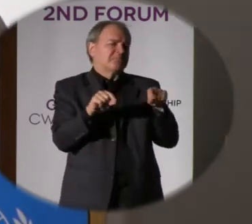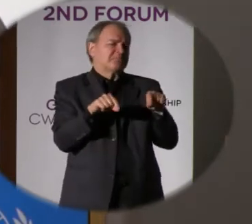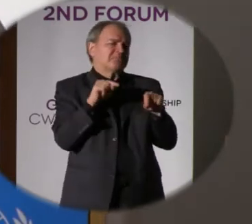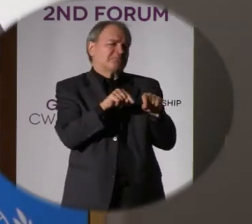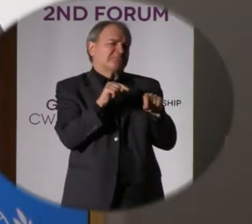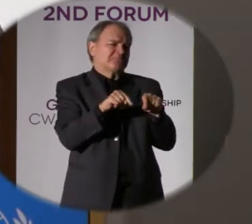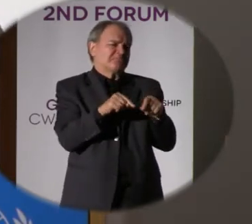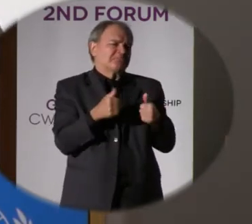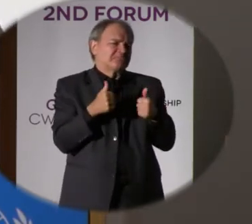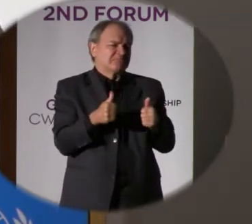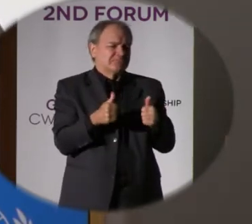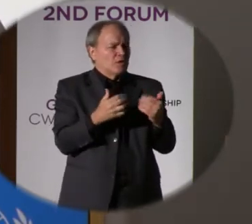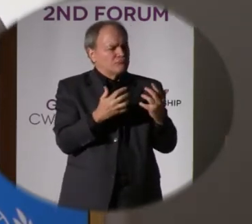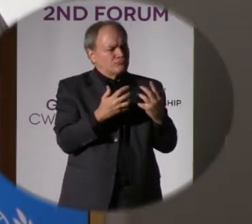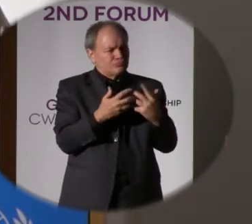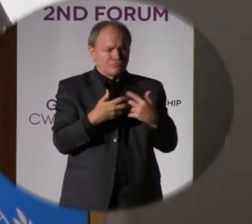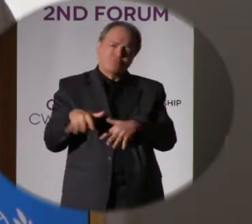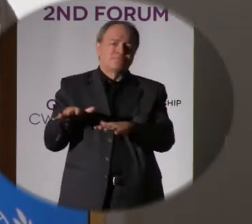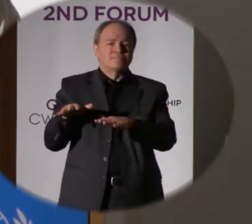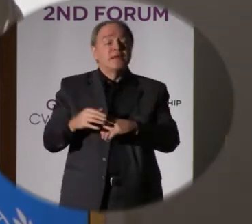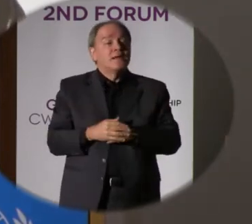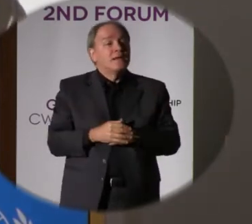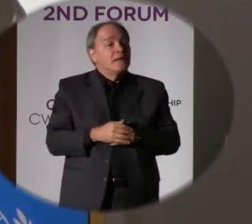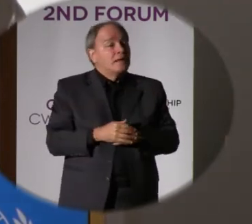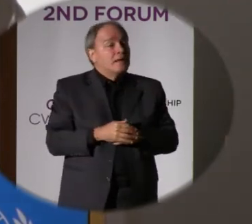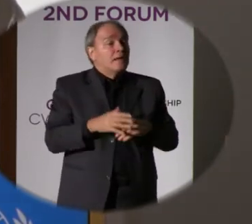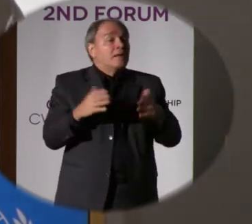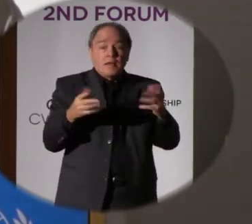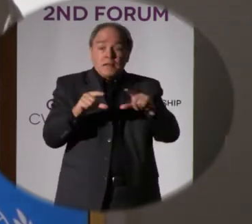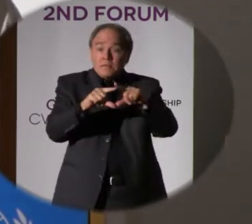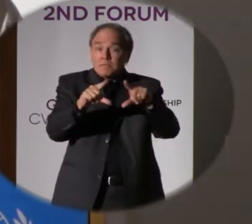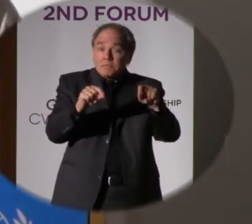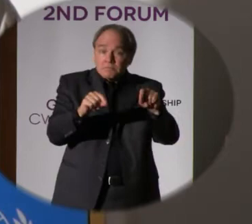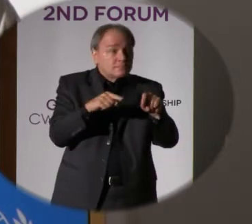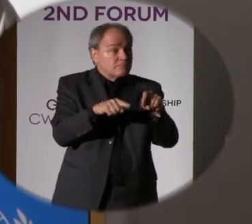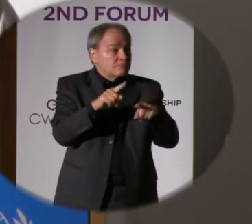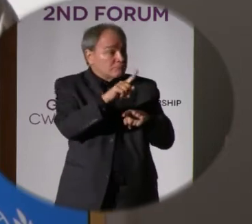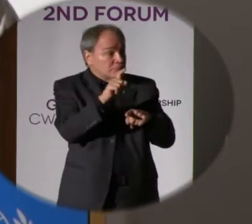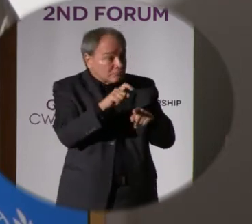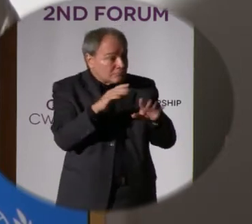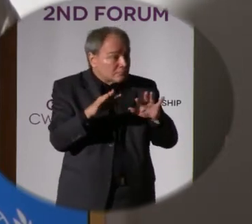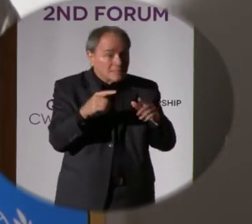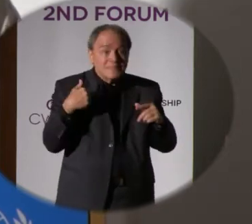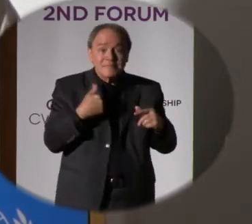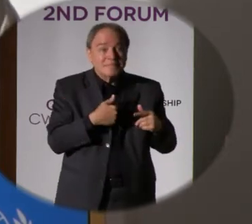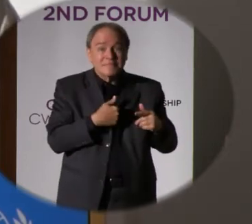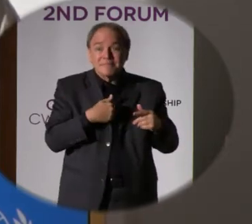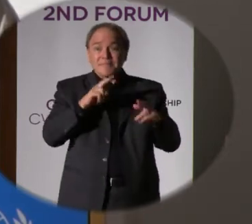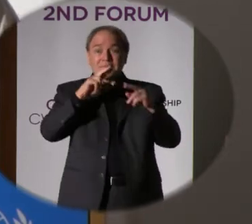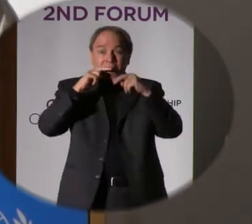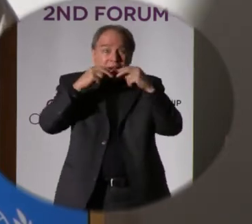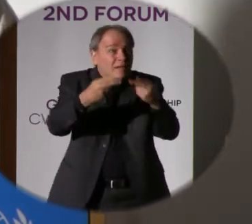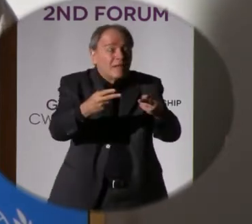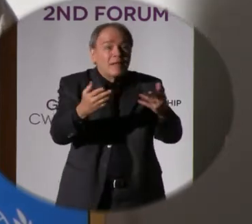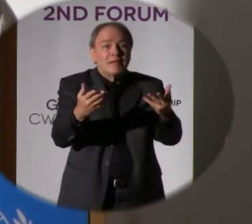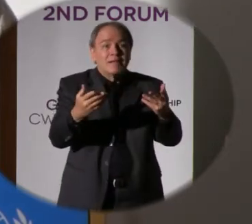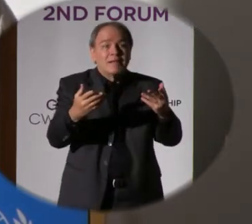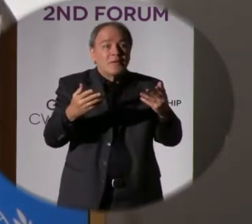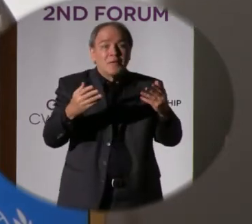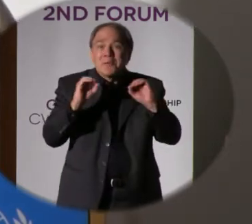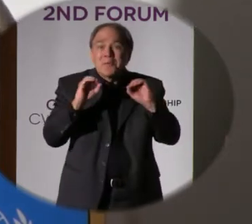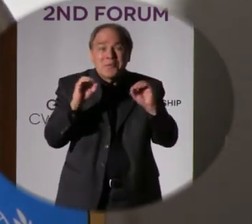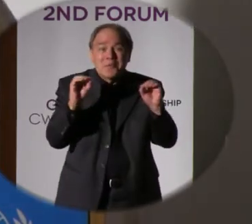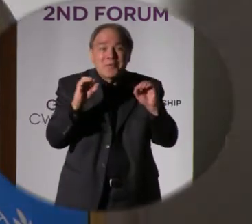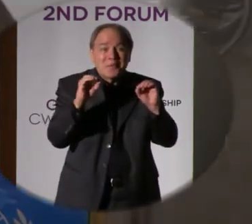don't get to the response in the session, you should feel certain that we will use these comments and